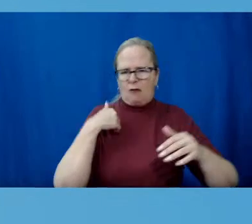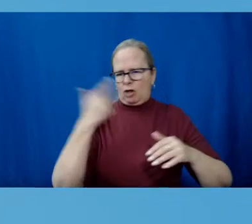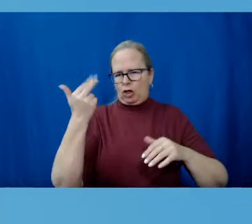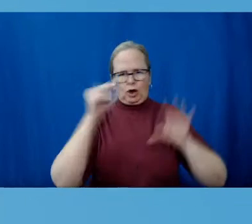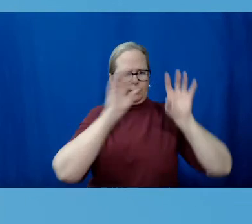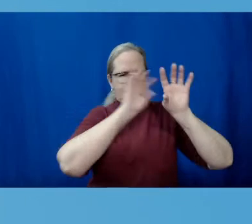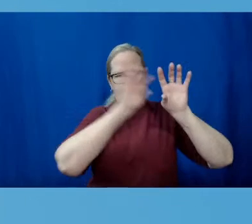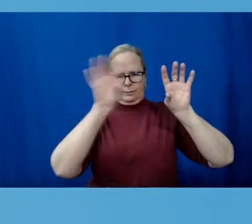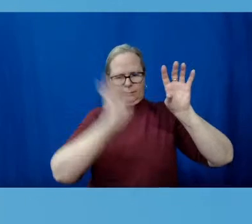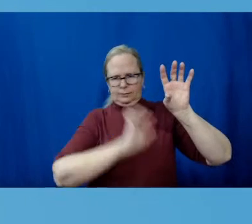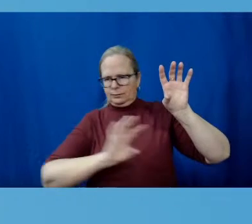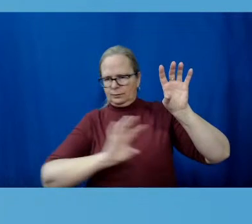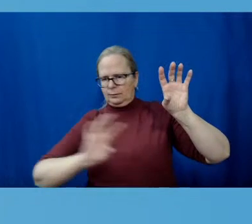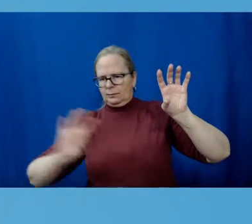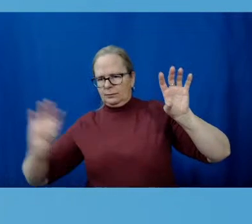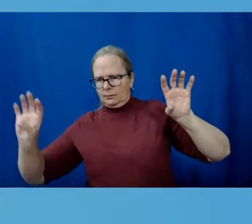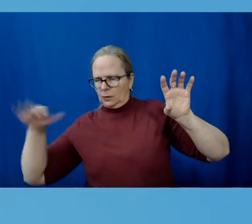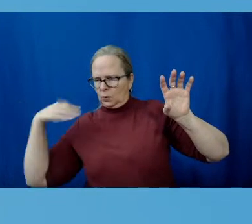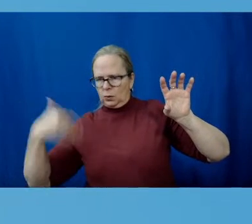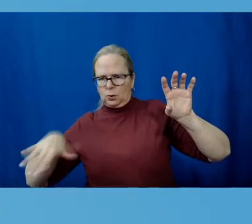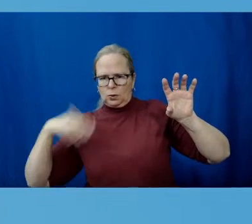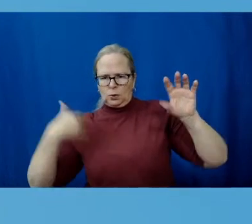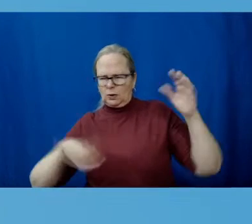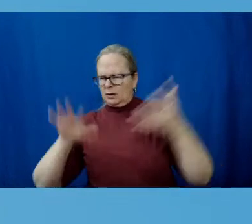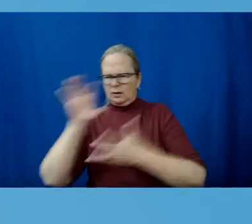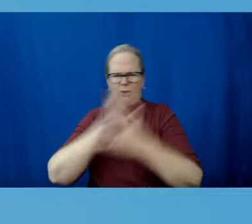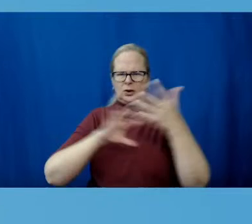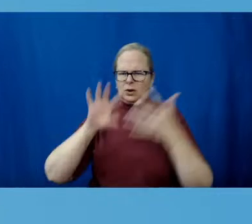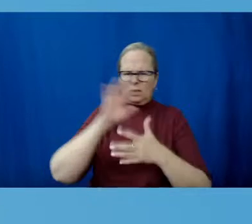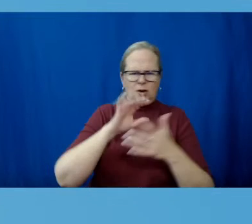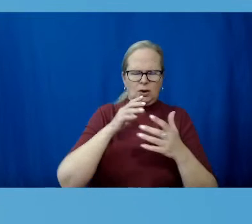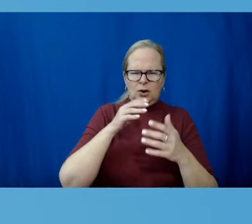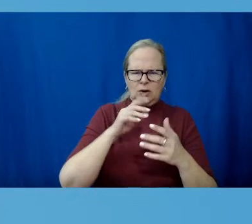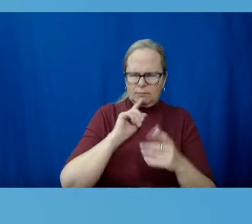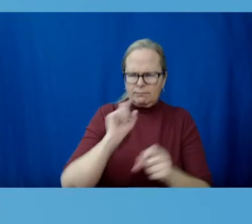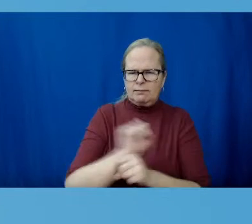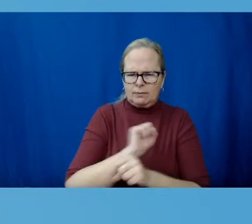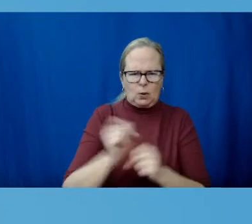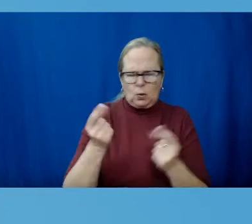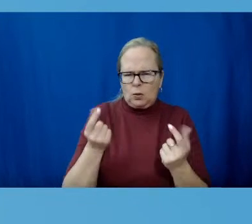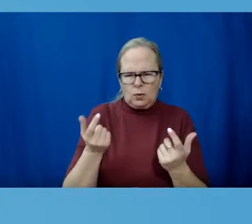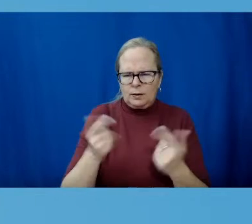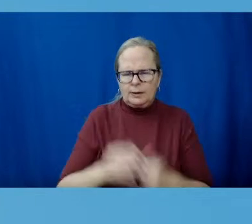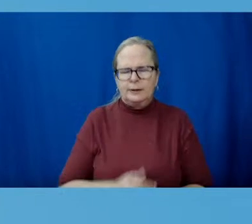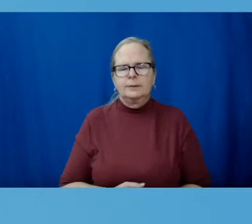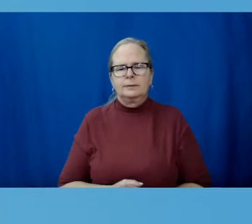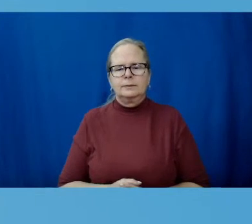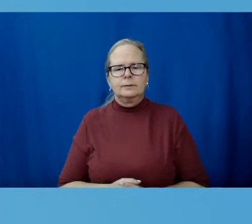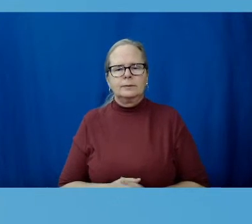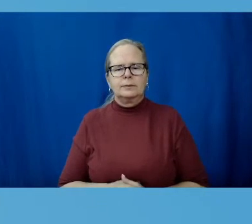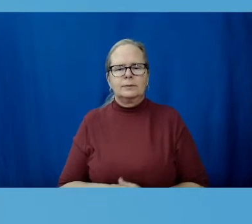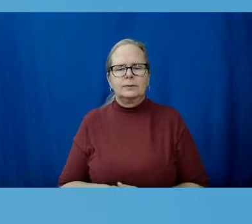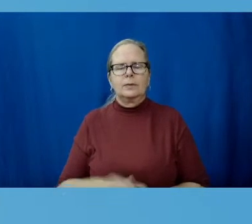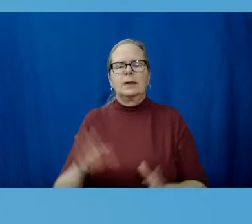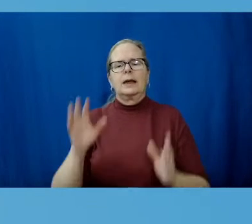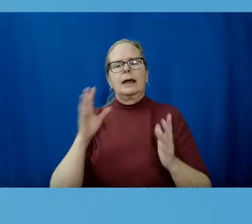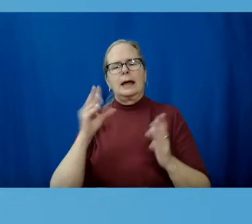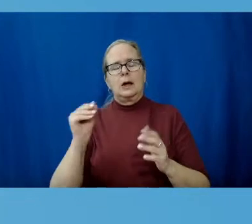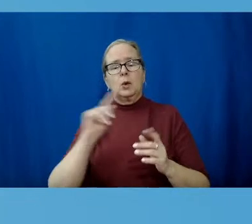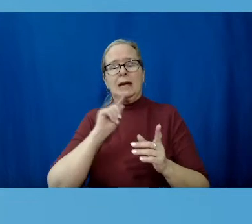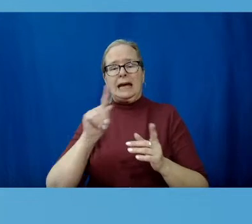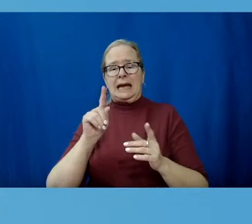done. And I'm just defer to my colleagues here when it comes to the legal issues. And Duane's right.